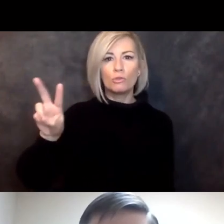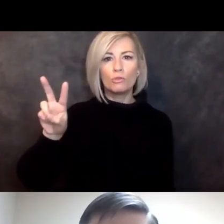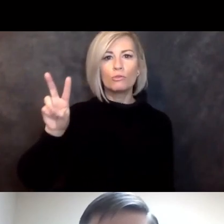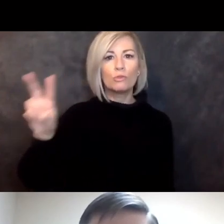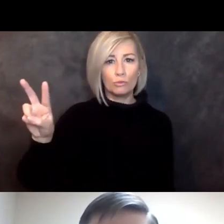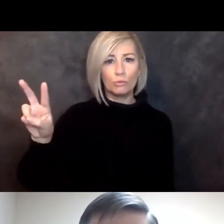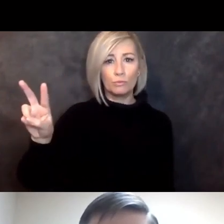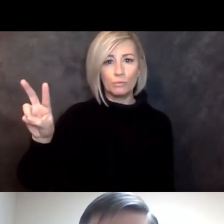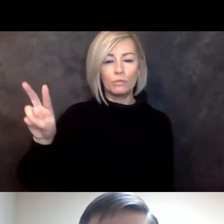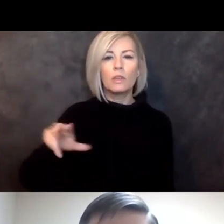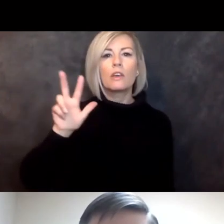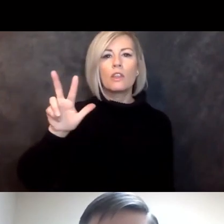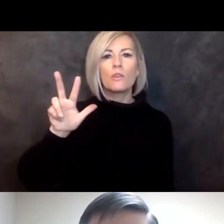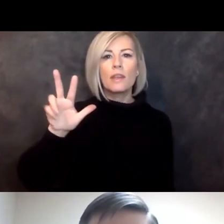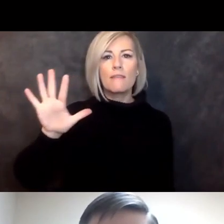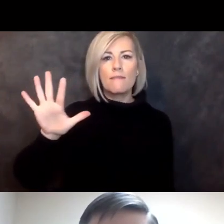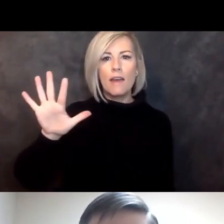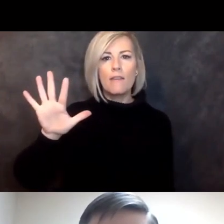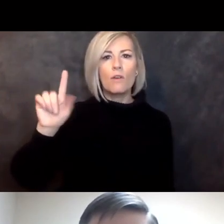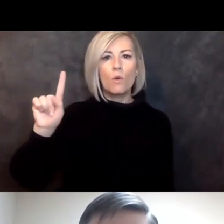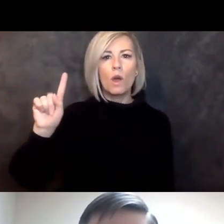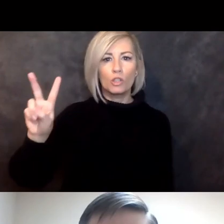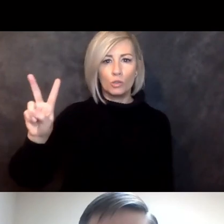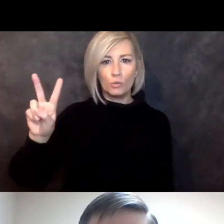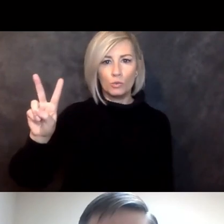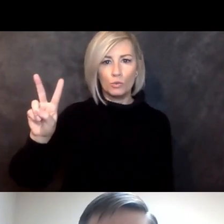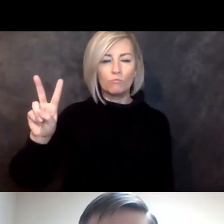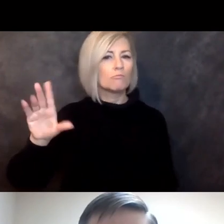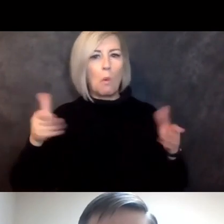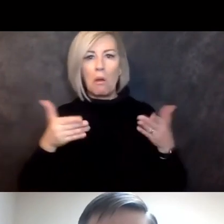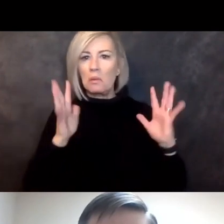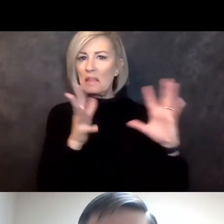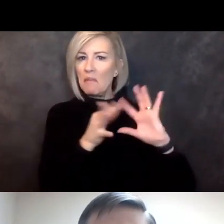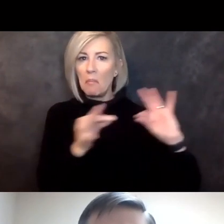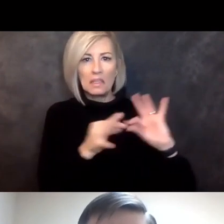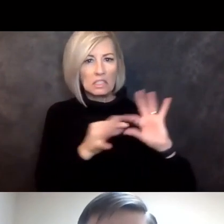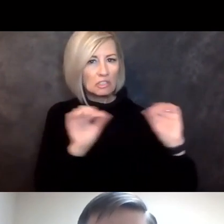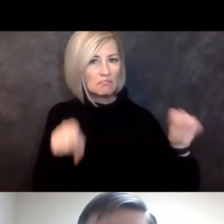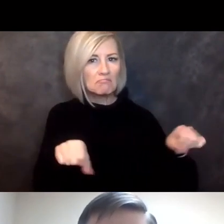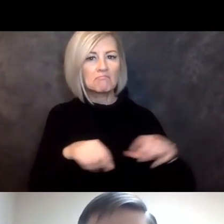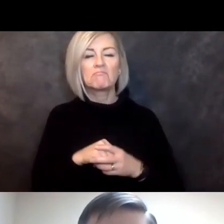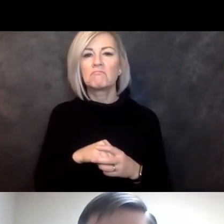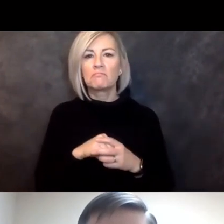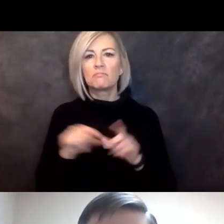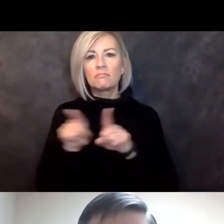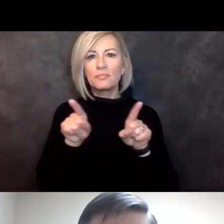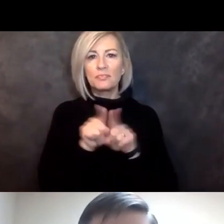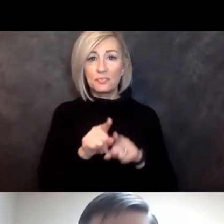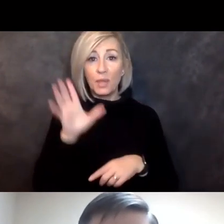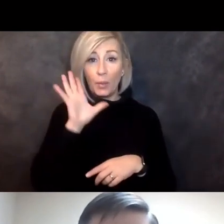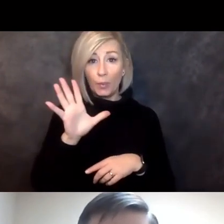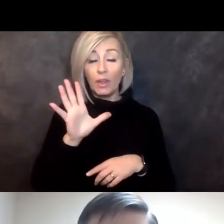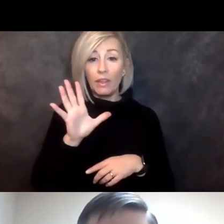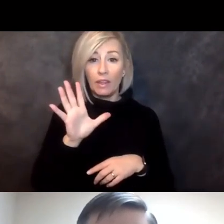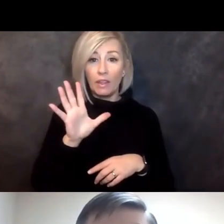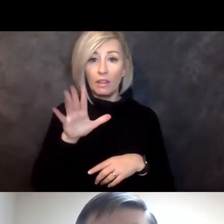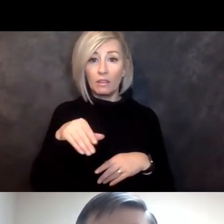-3512. You're welcome to leave a message. And also, I'm going to issue my